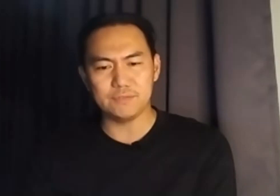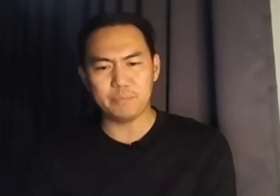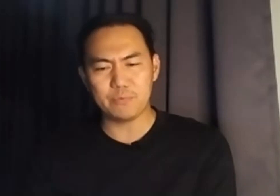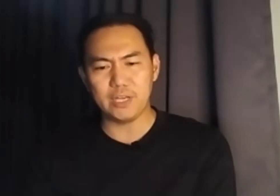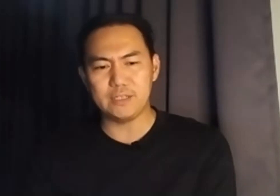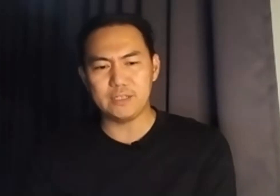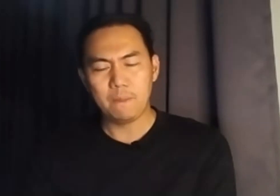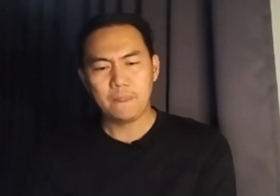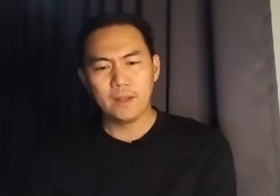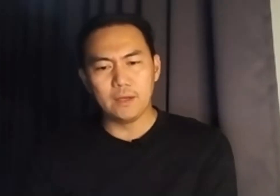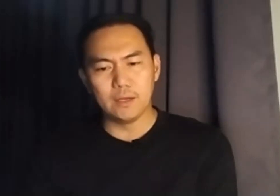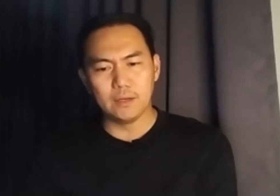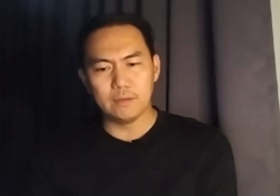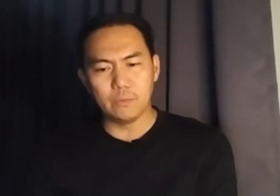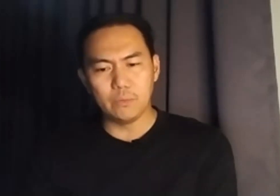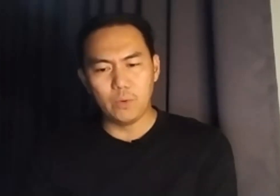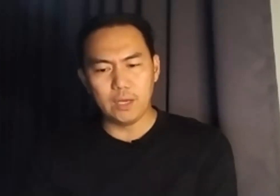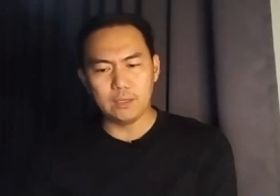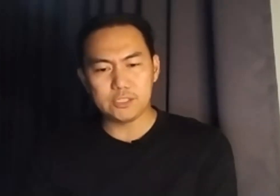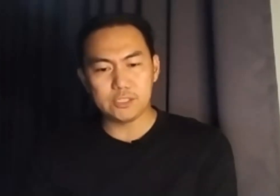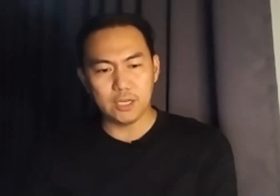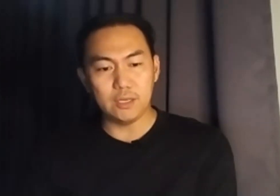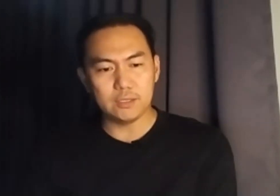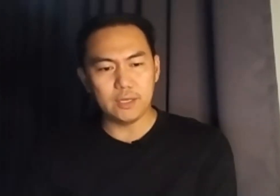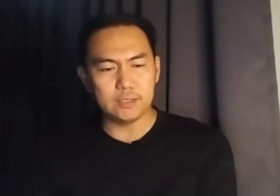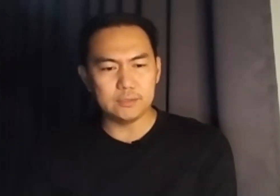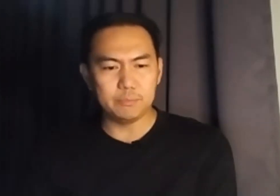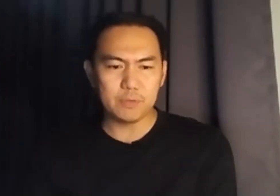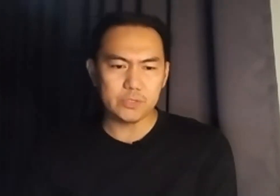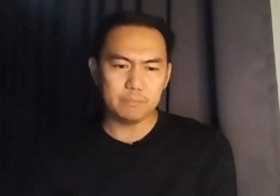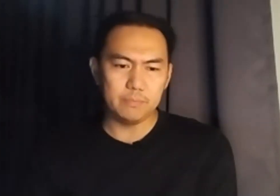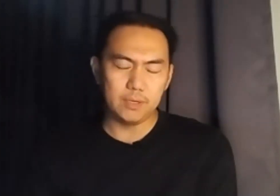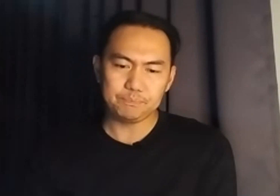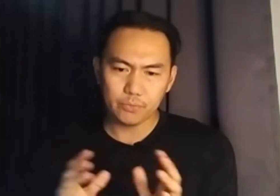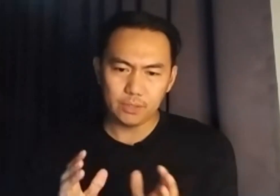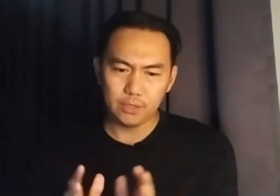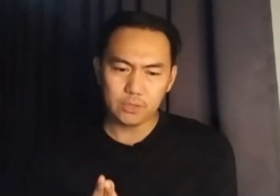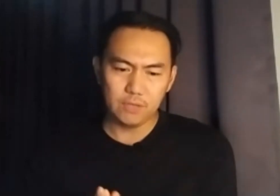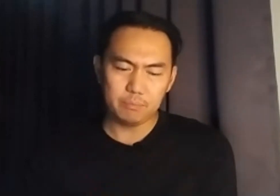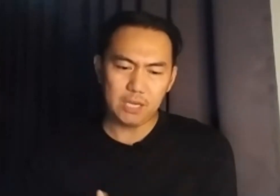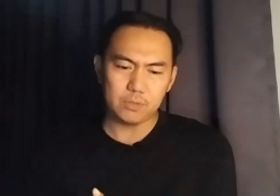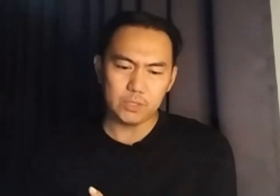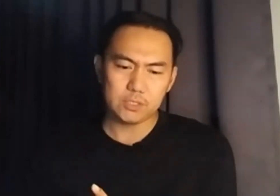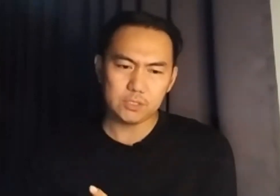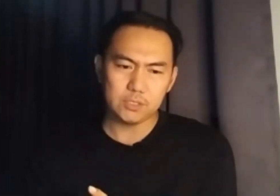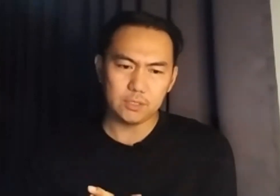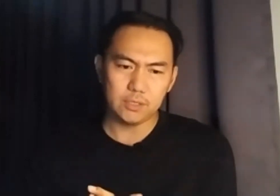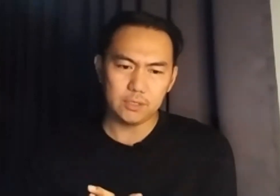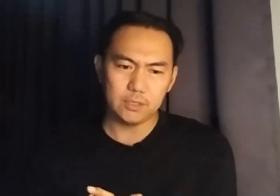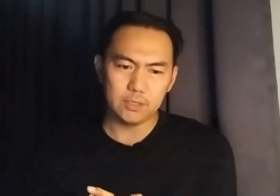Perspective, a paper I did while studying, and the paper was, the locale of the paper